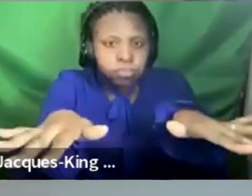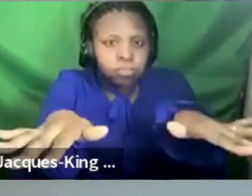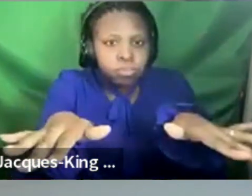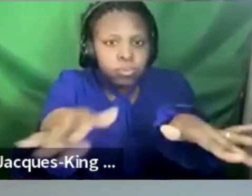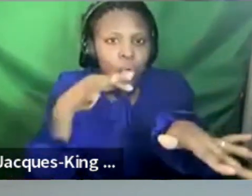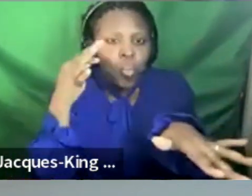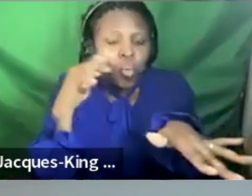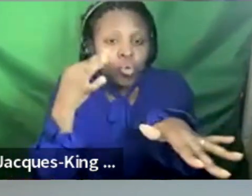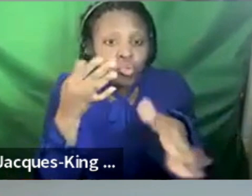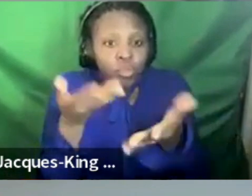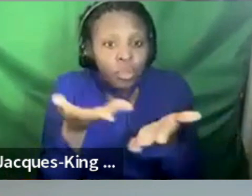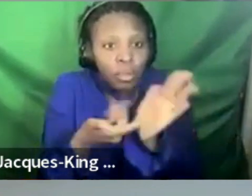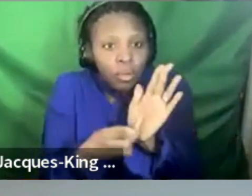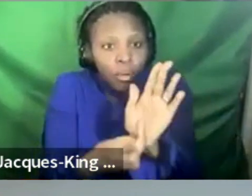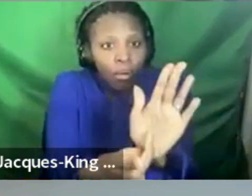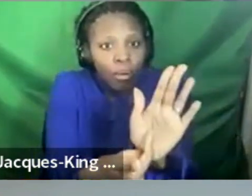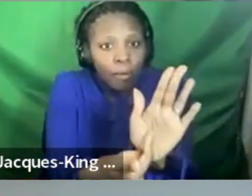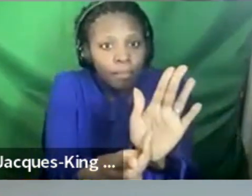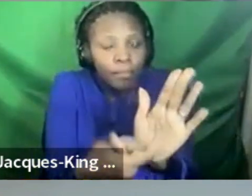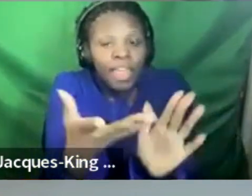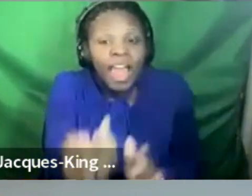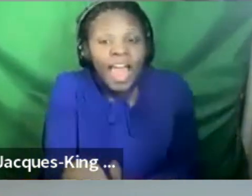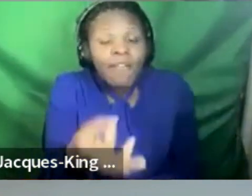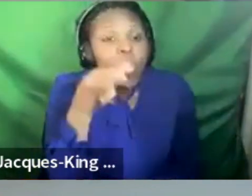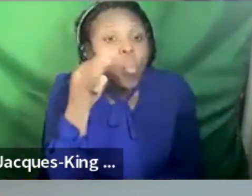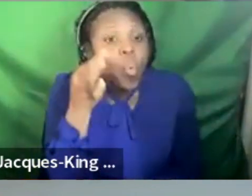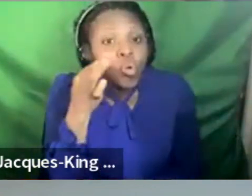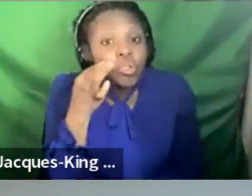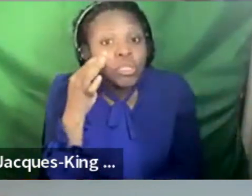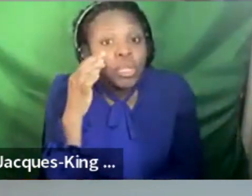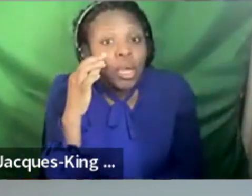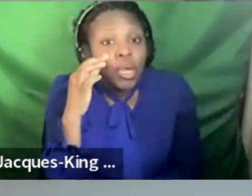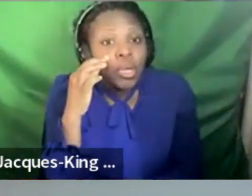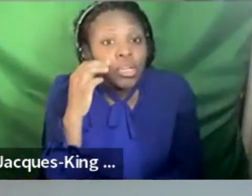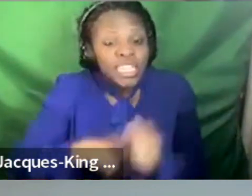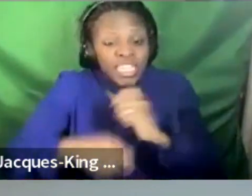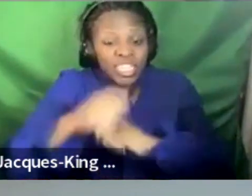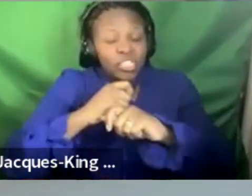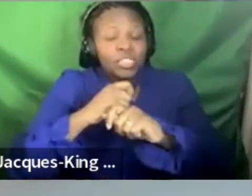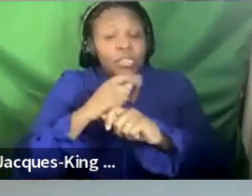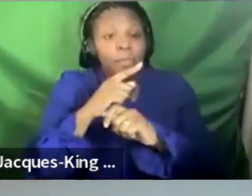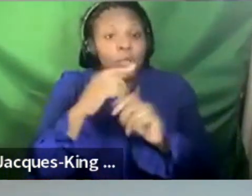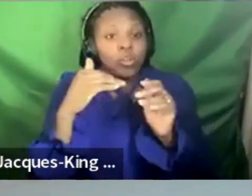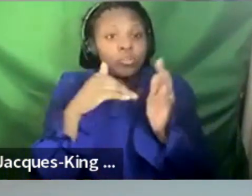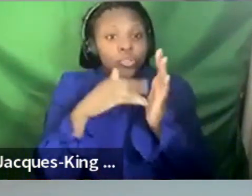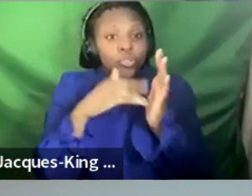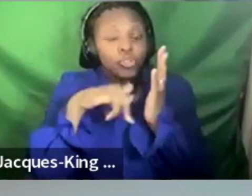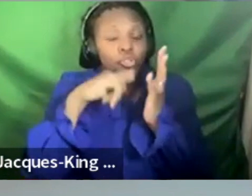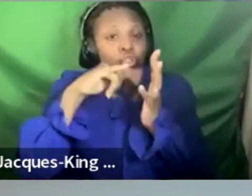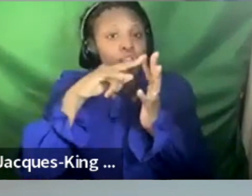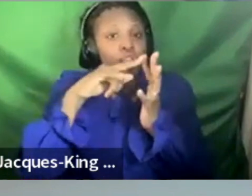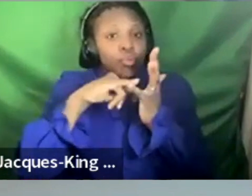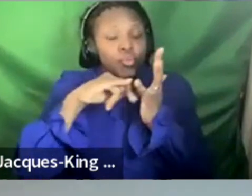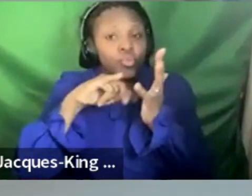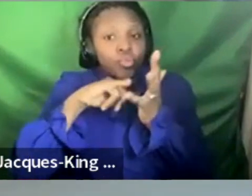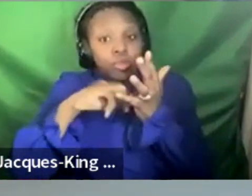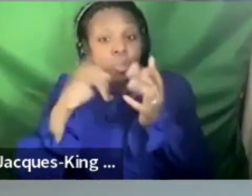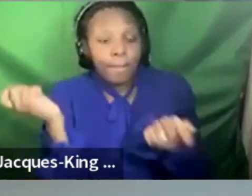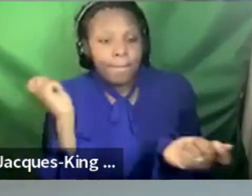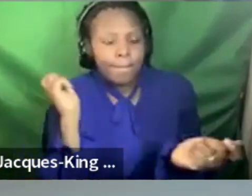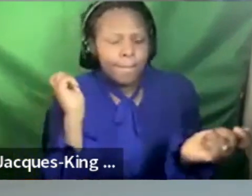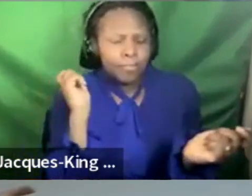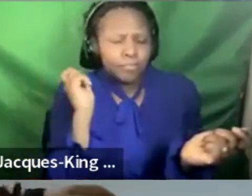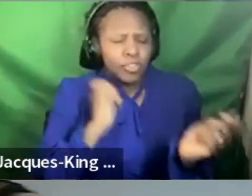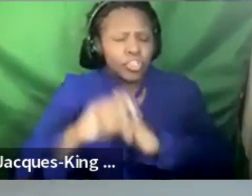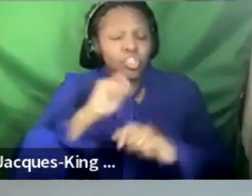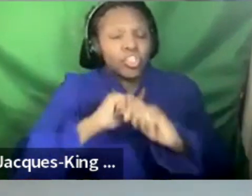water. Turns back into Zeus, scares the shit out of Ganymede, turns back into an eagle, picks up Ganymede, takes